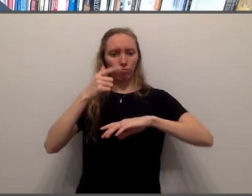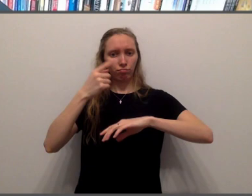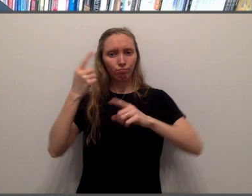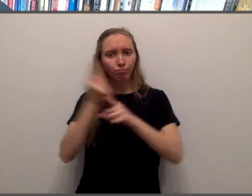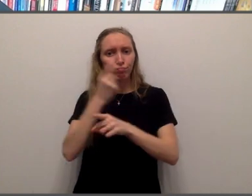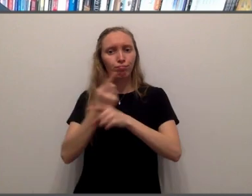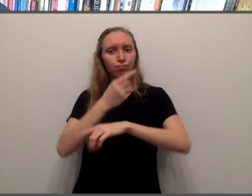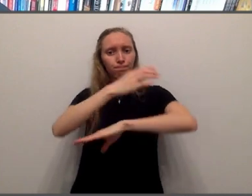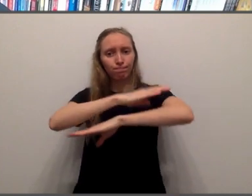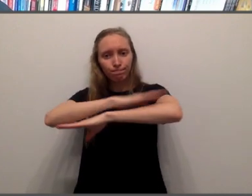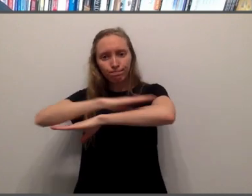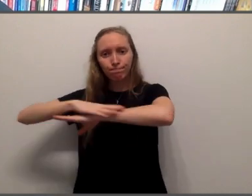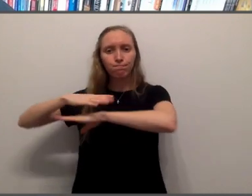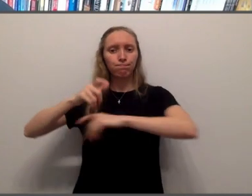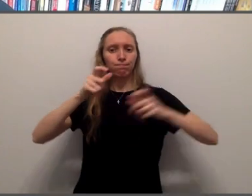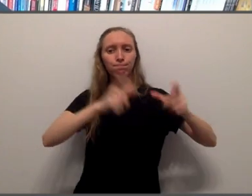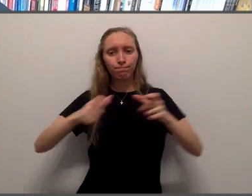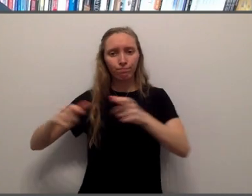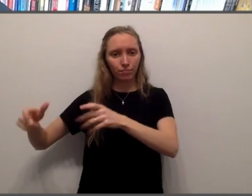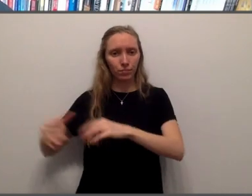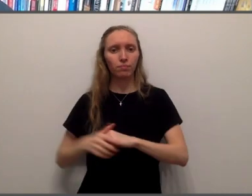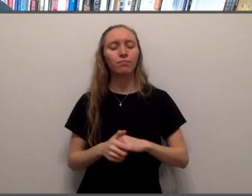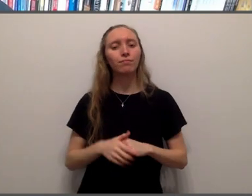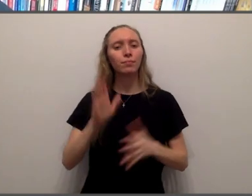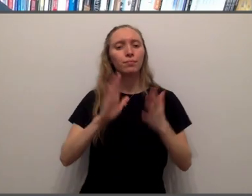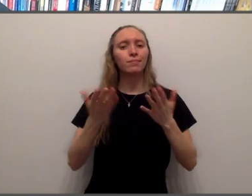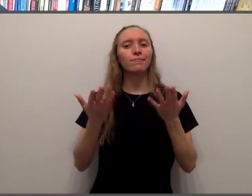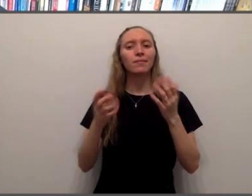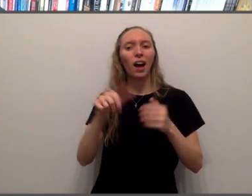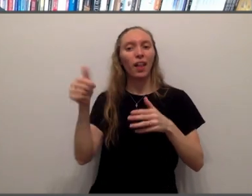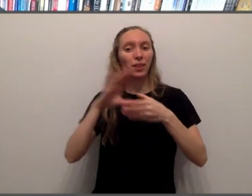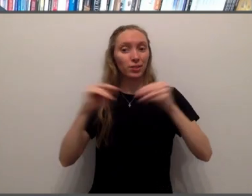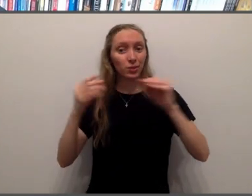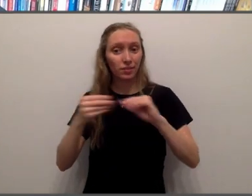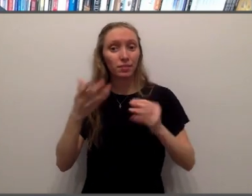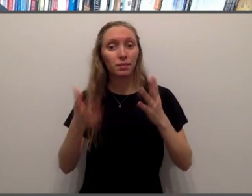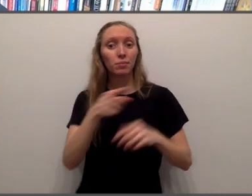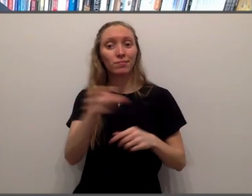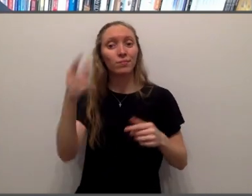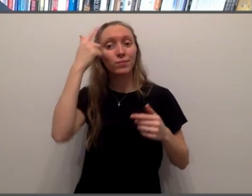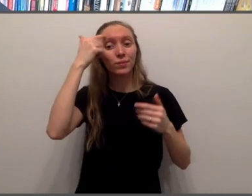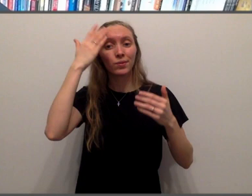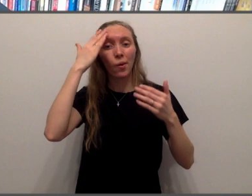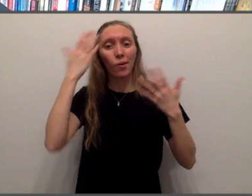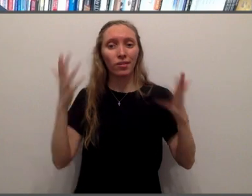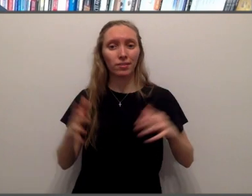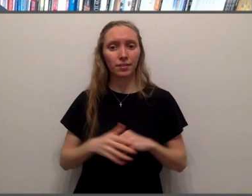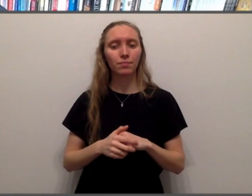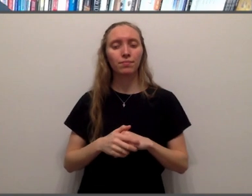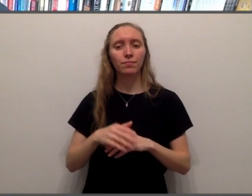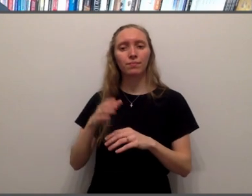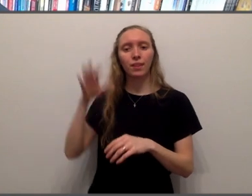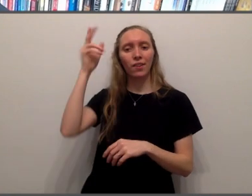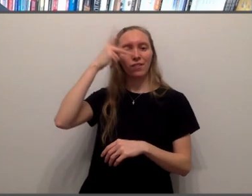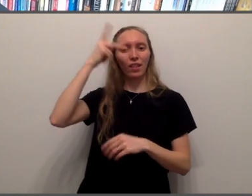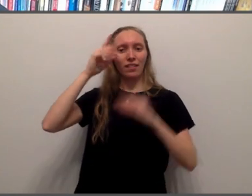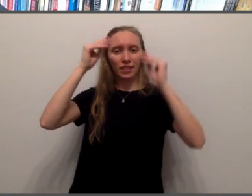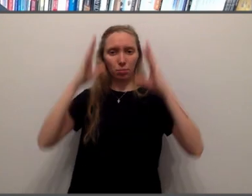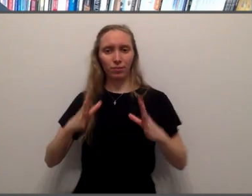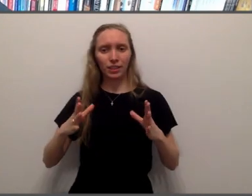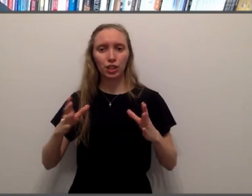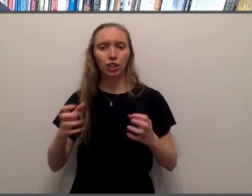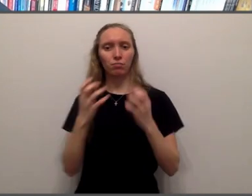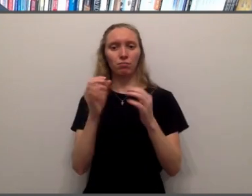who goes into his class and he puts a big glass jar on his desk and fills it with rocks and asks